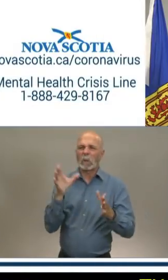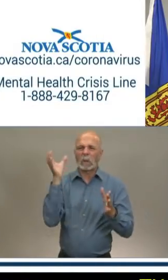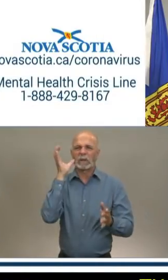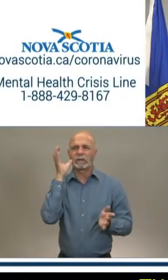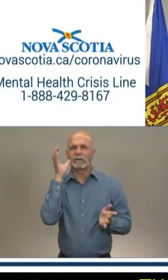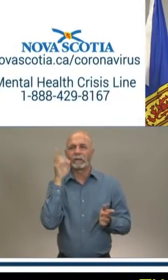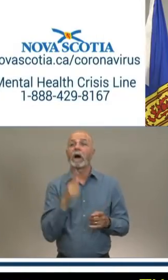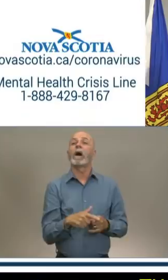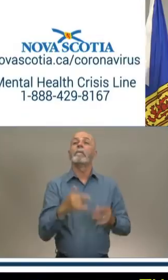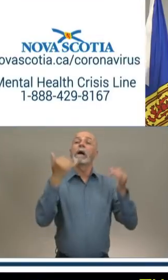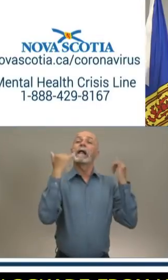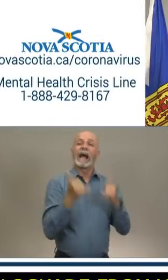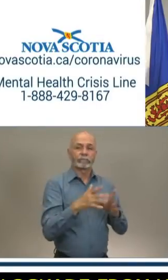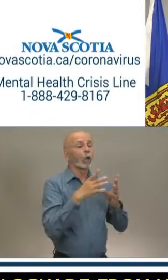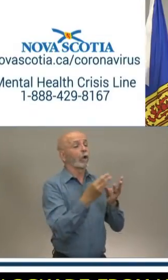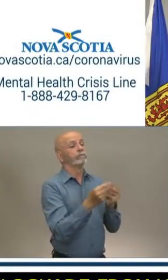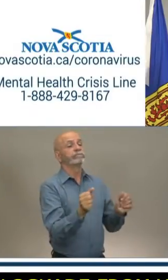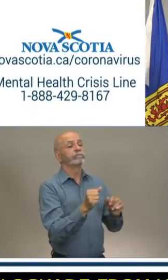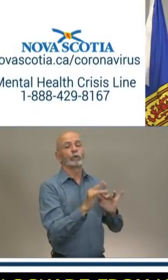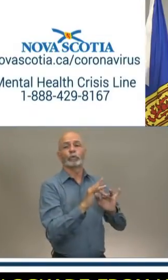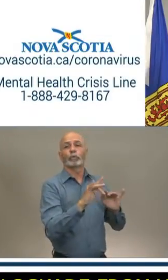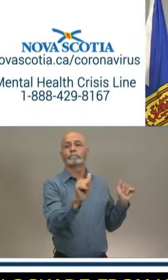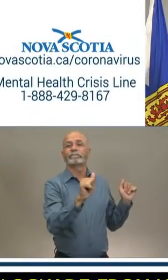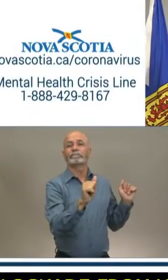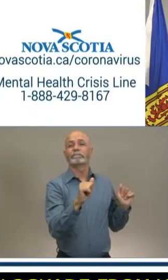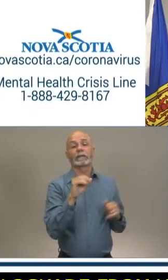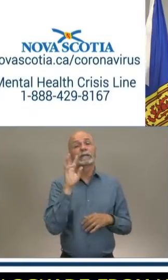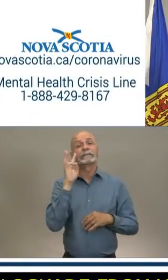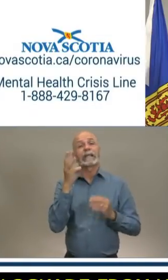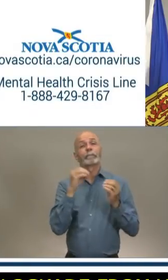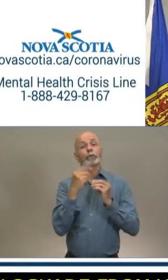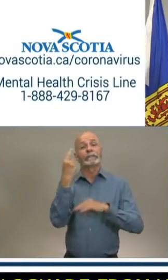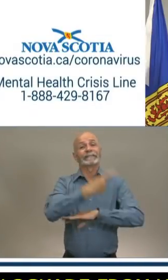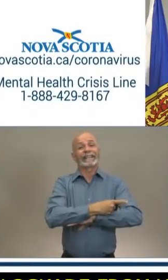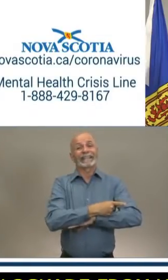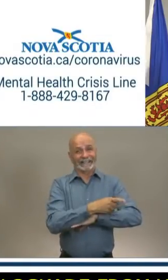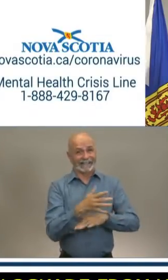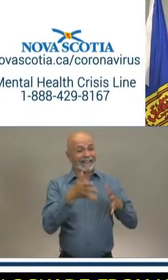days go to the border opens. Is there any way that you can